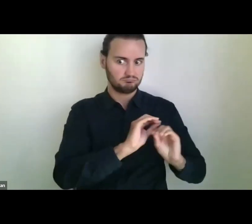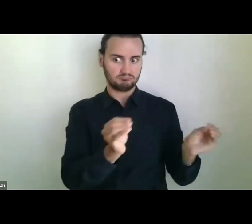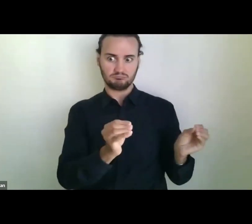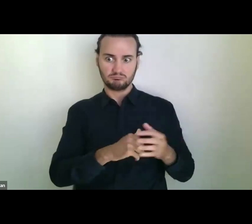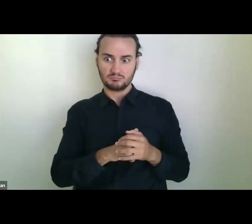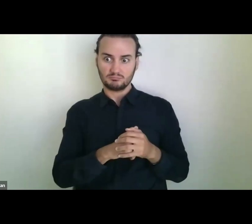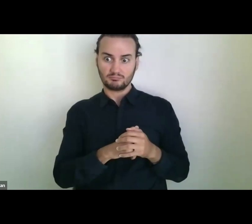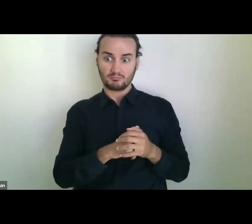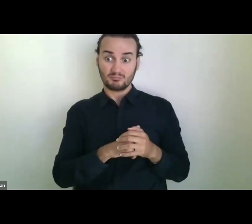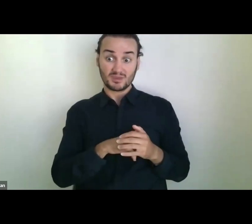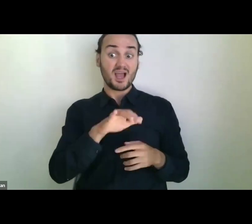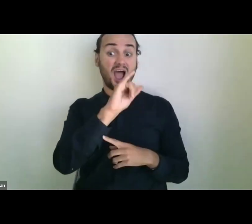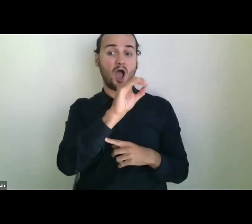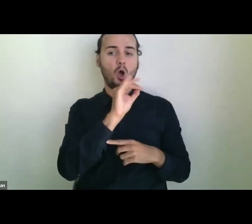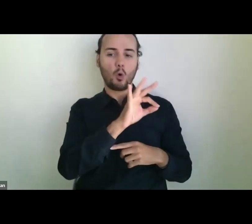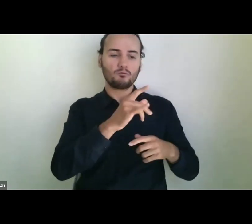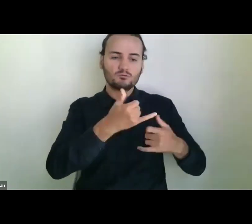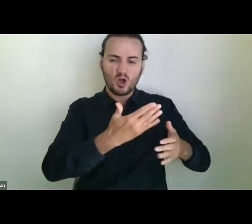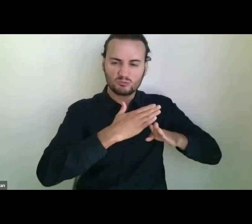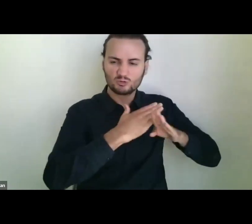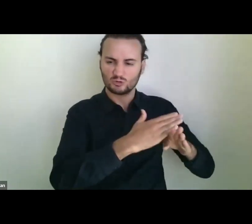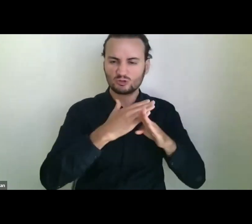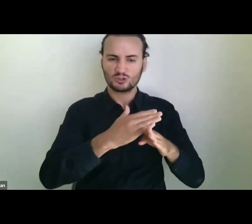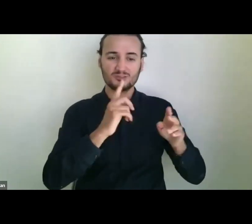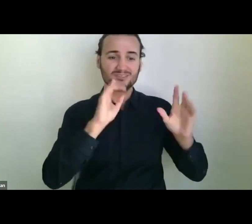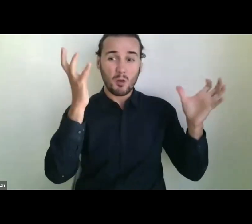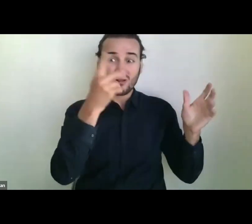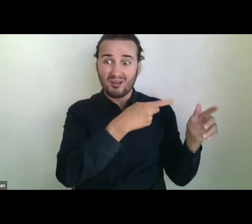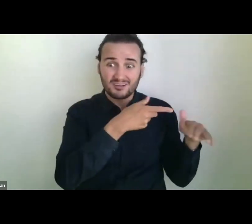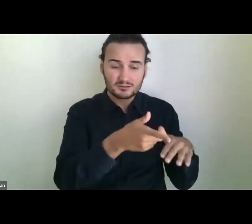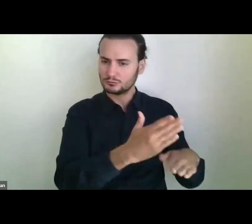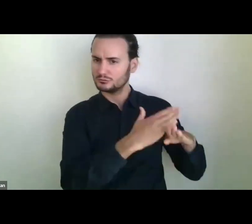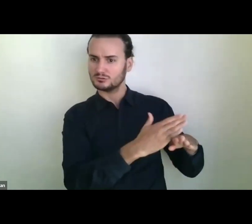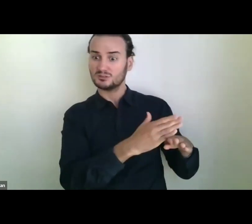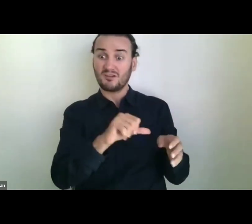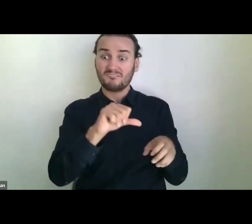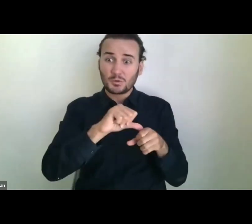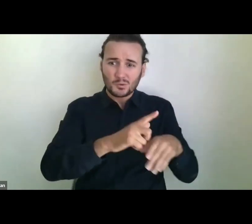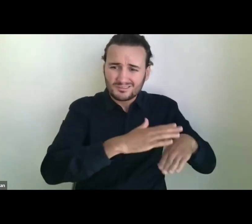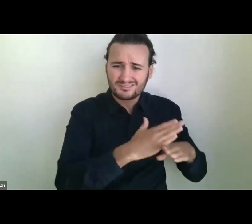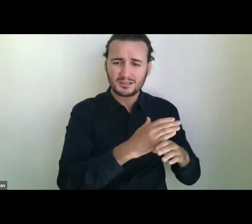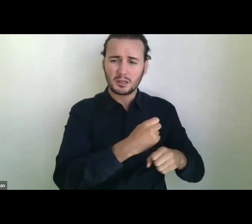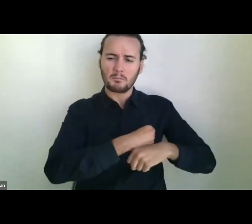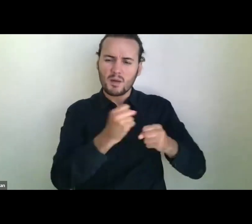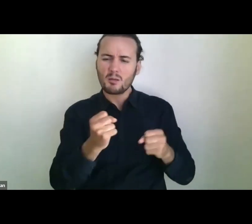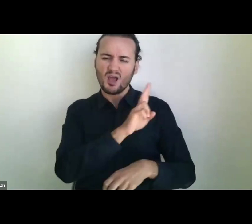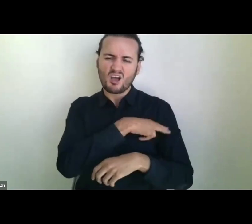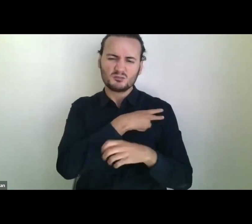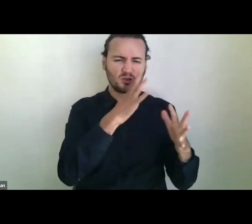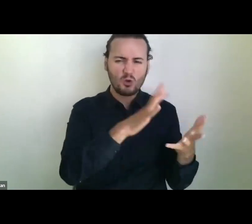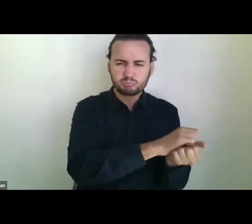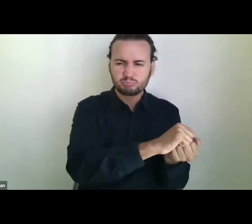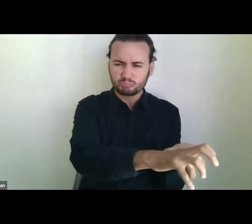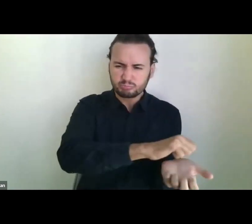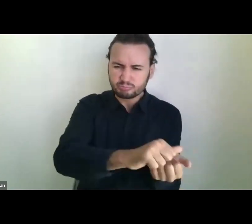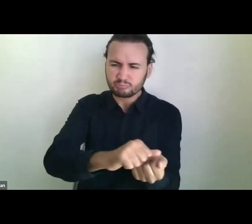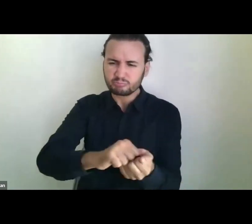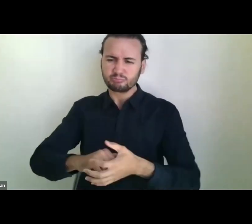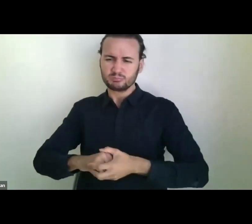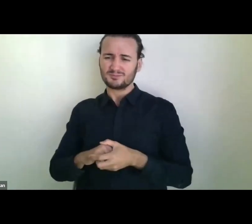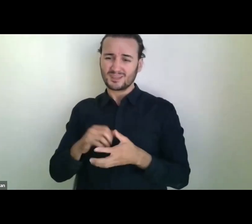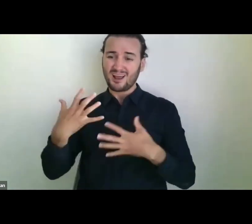retrieval. The IOF blocks ambulances and limits fuel diesel, and intentionally bombs hospitals and